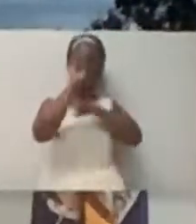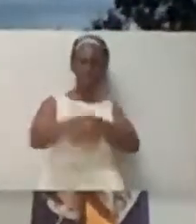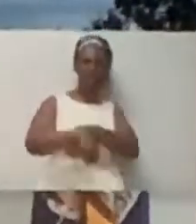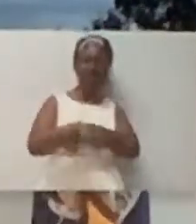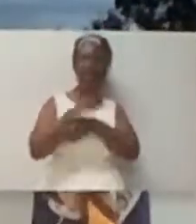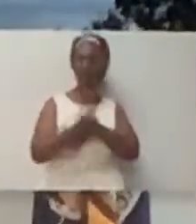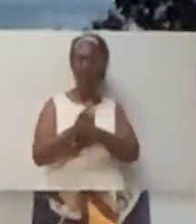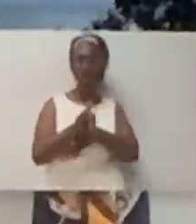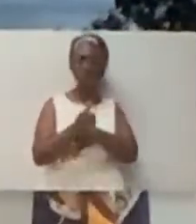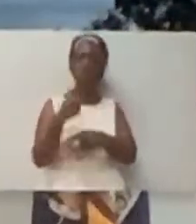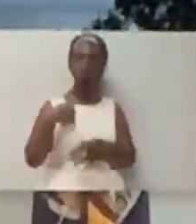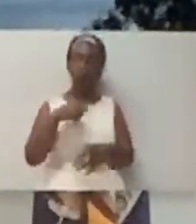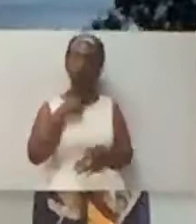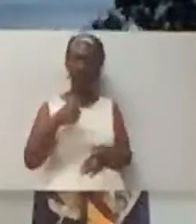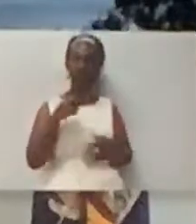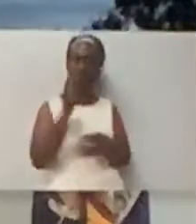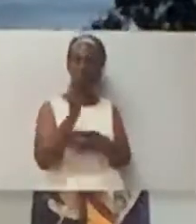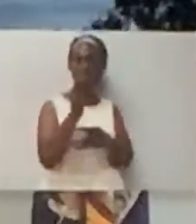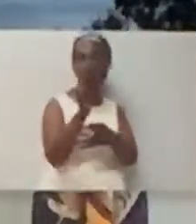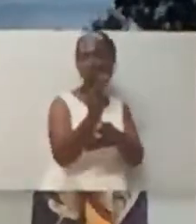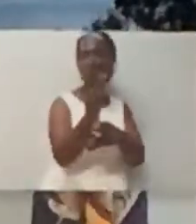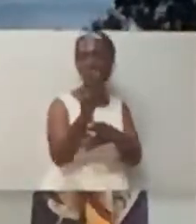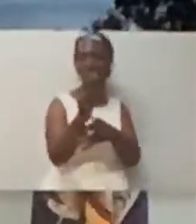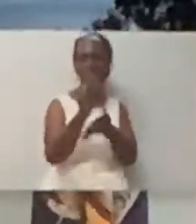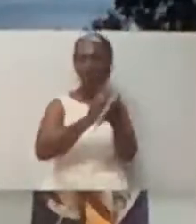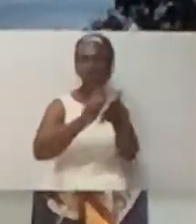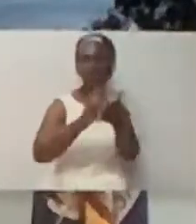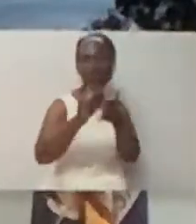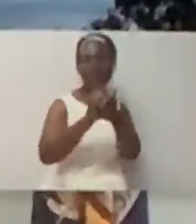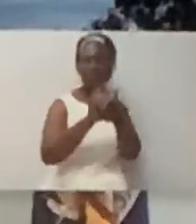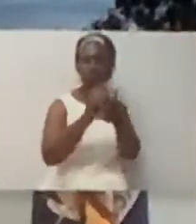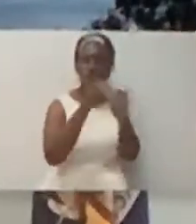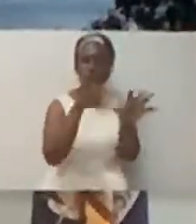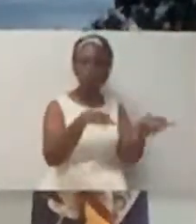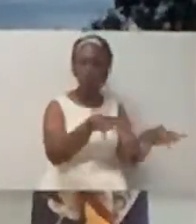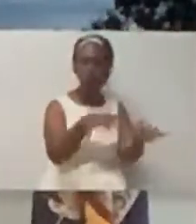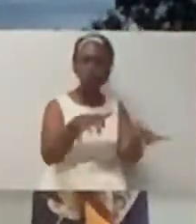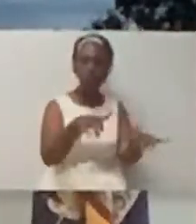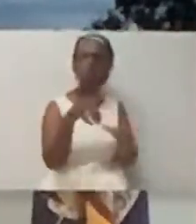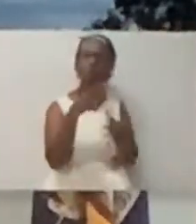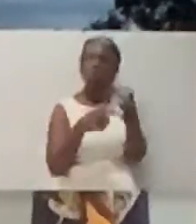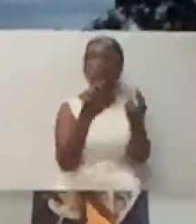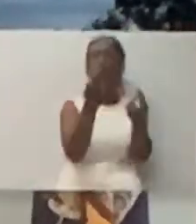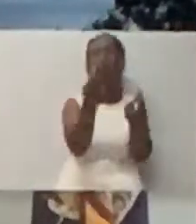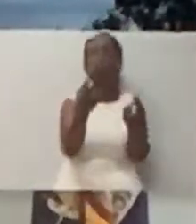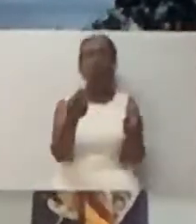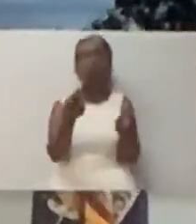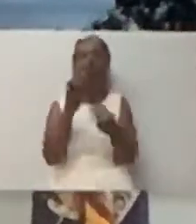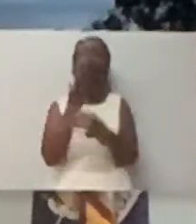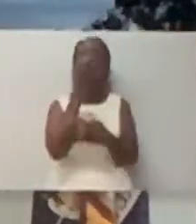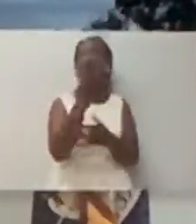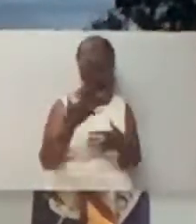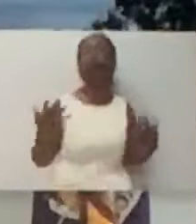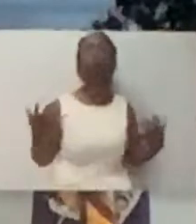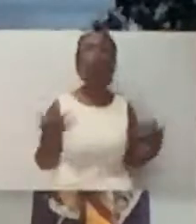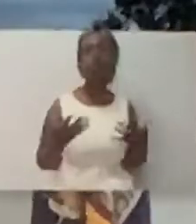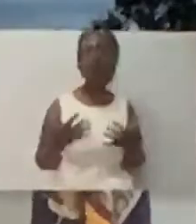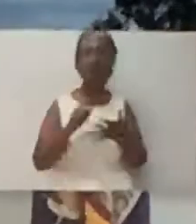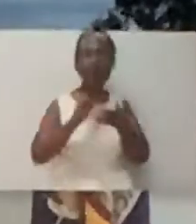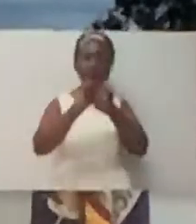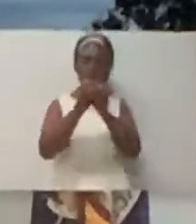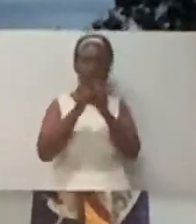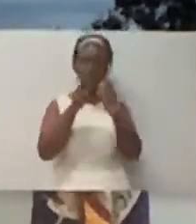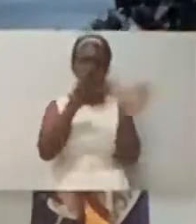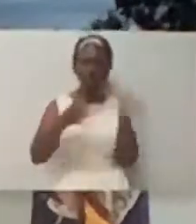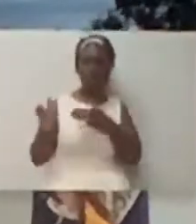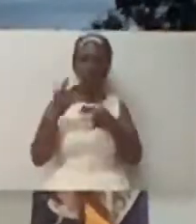write. With that, I ask you, what is your dream for the future? What are you going to do to ensure that dream comes true? You